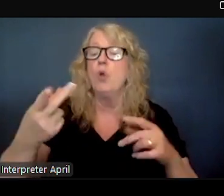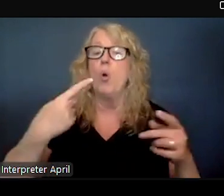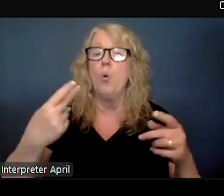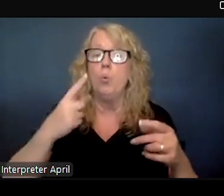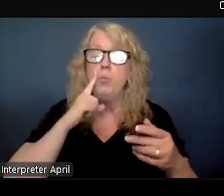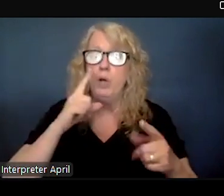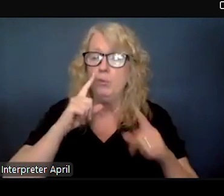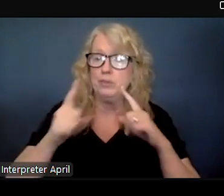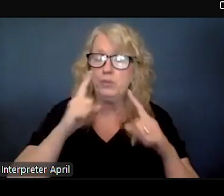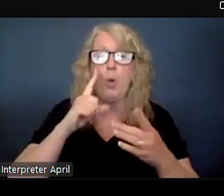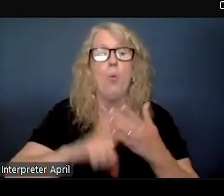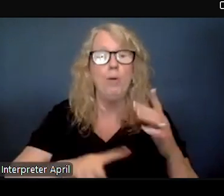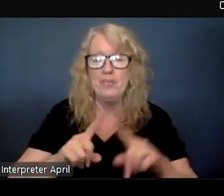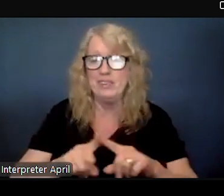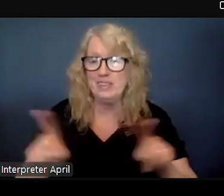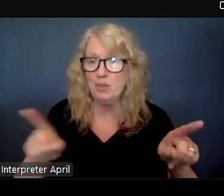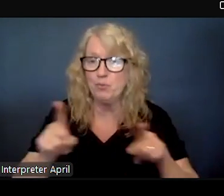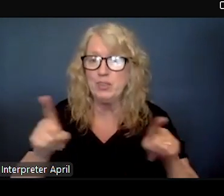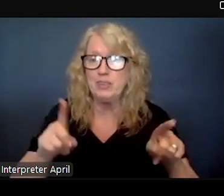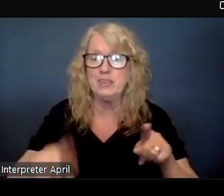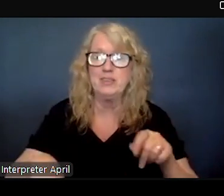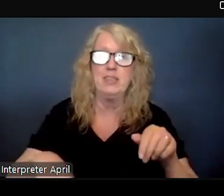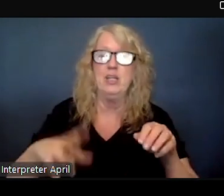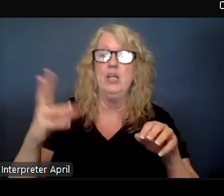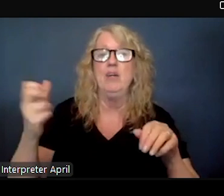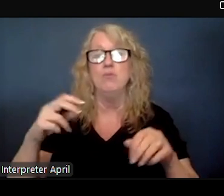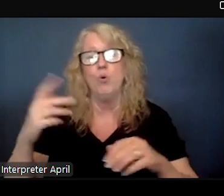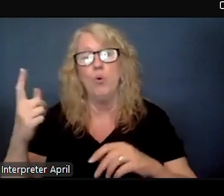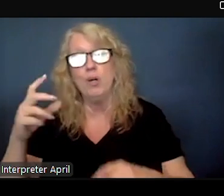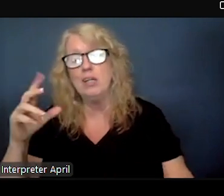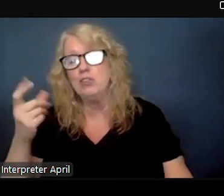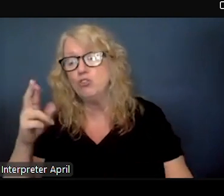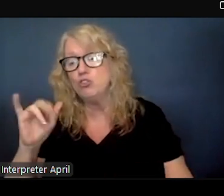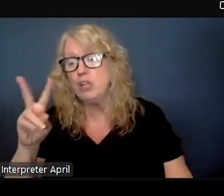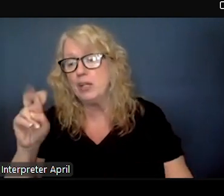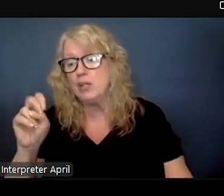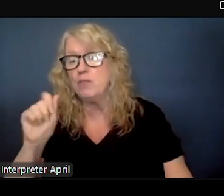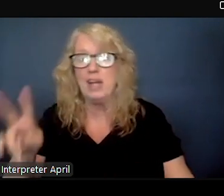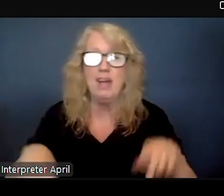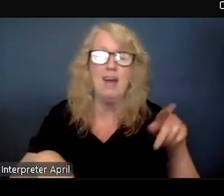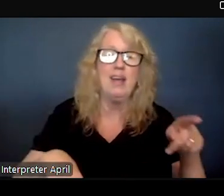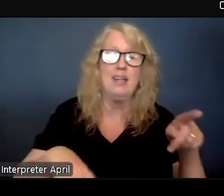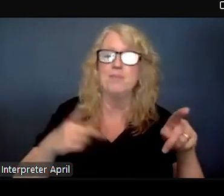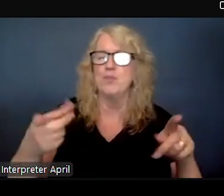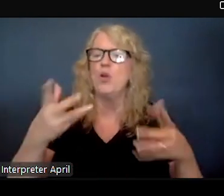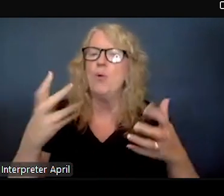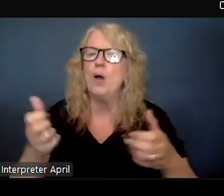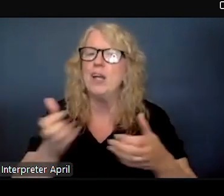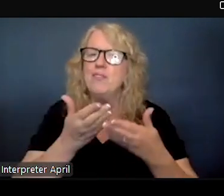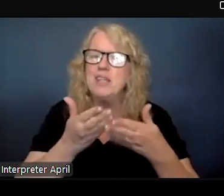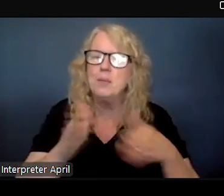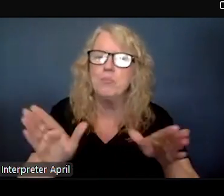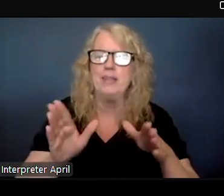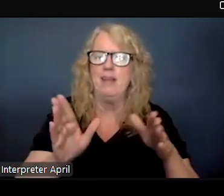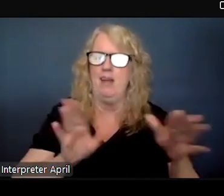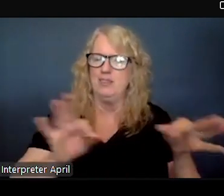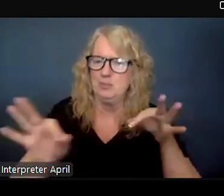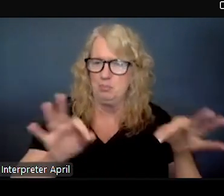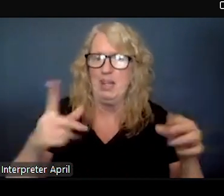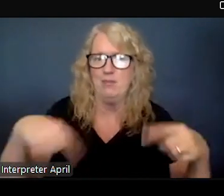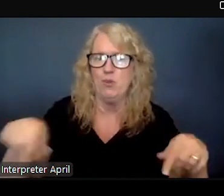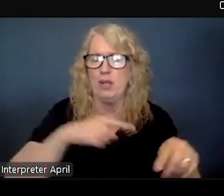discussed was what's the difference between rule-based versus generative AI? And I wanted to see if you could break that down for our